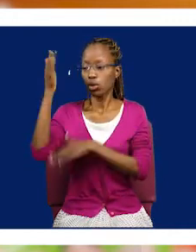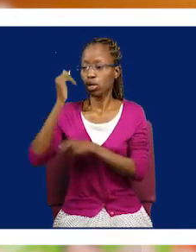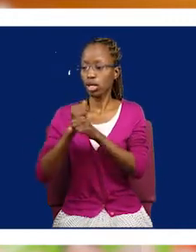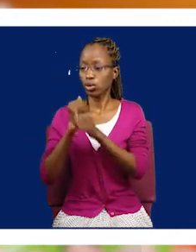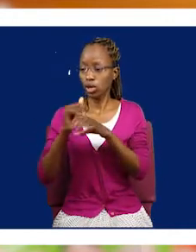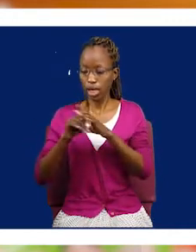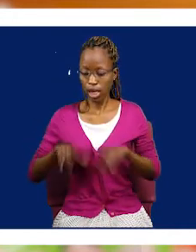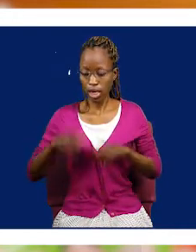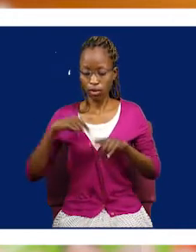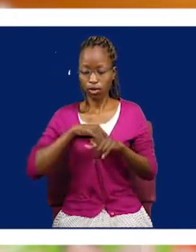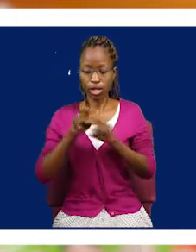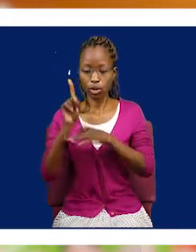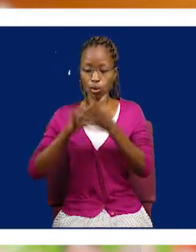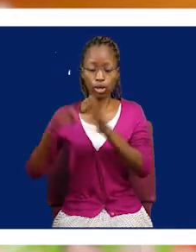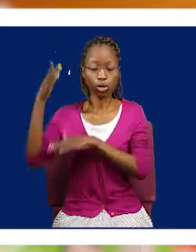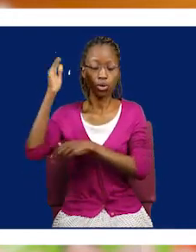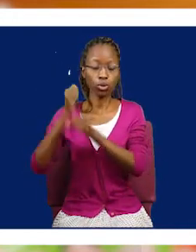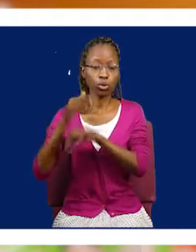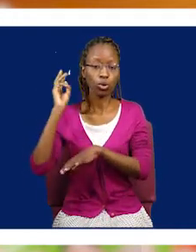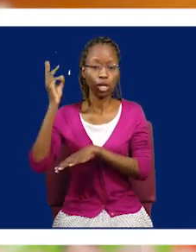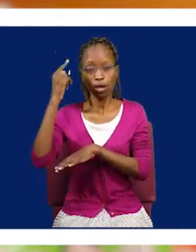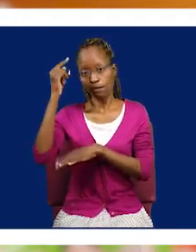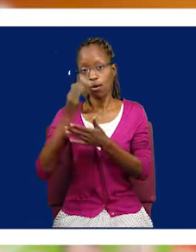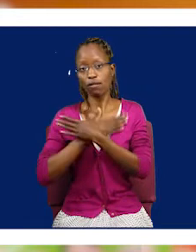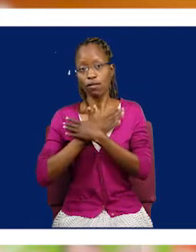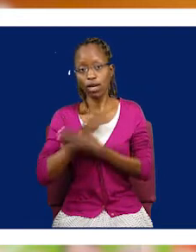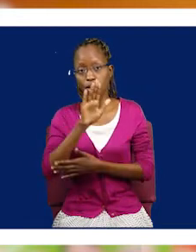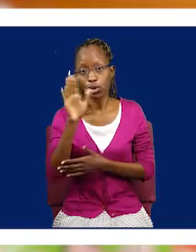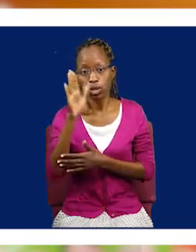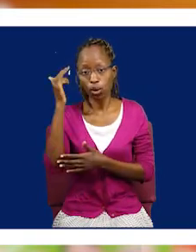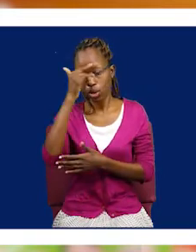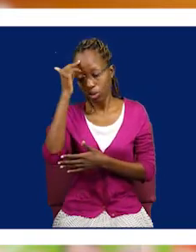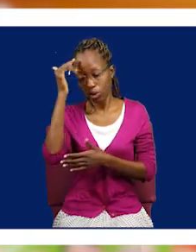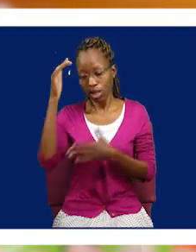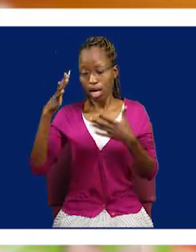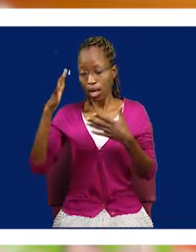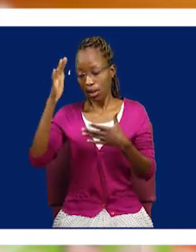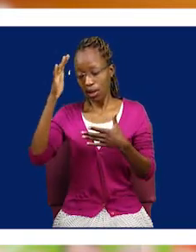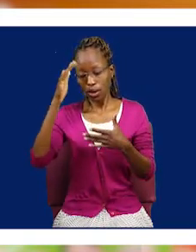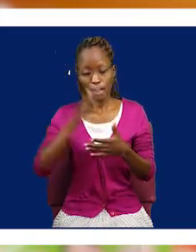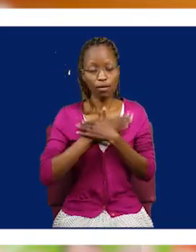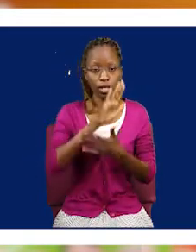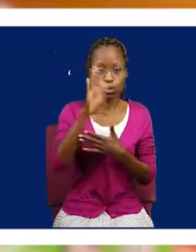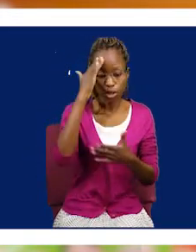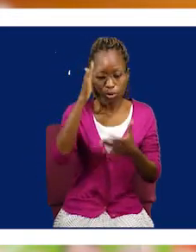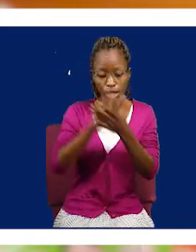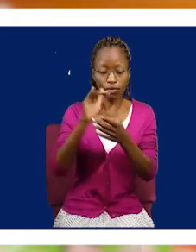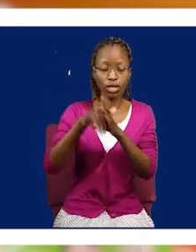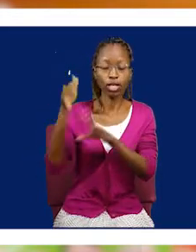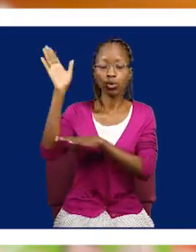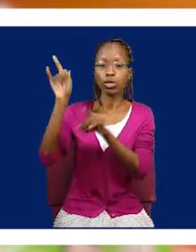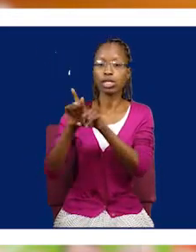lives, what he will do for your friends because they believe in him, what